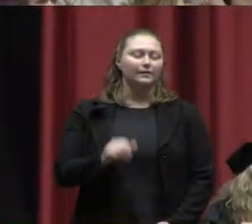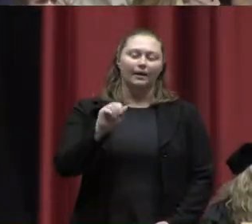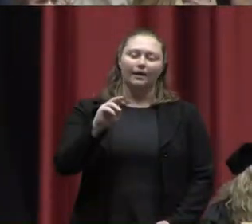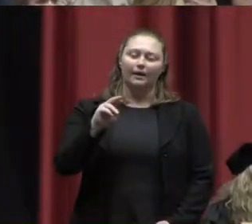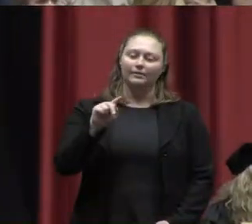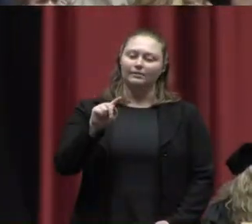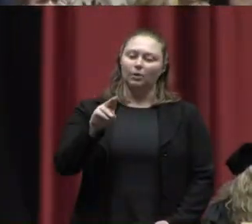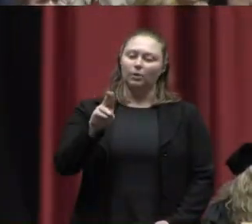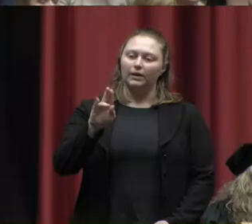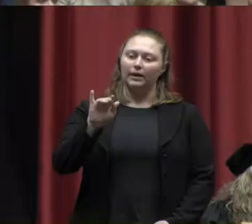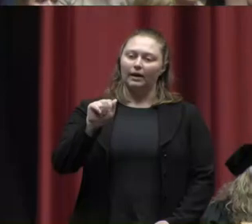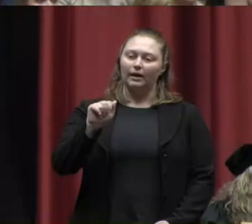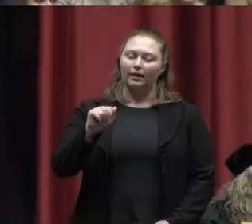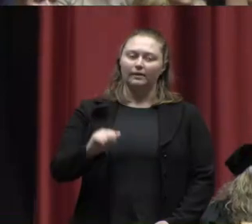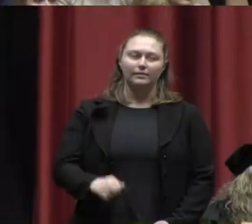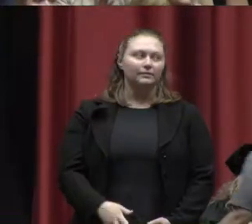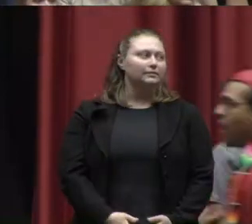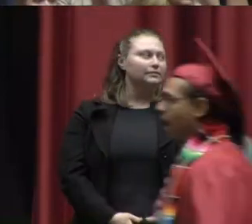David Martinez.